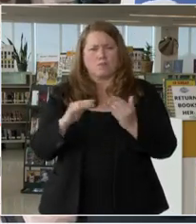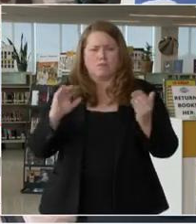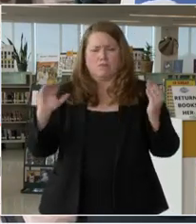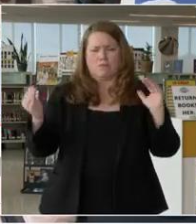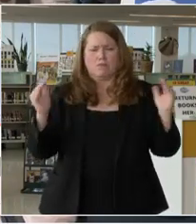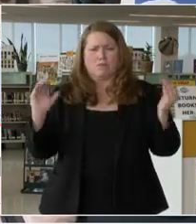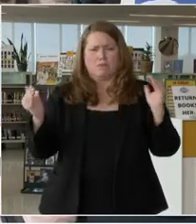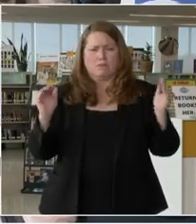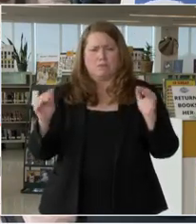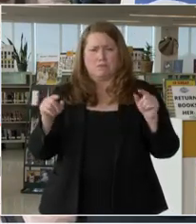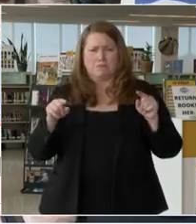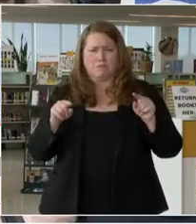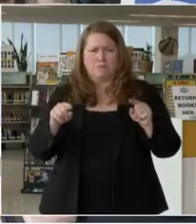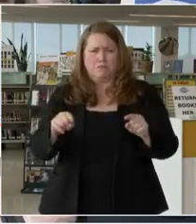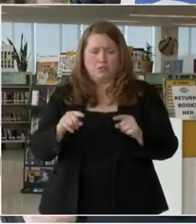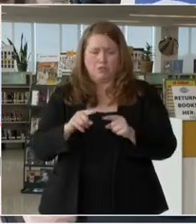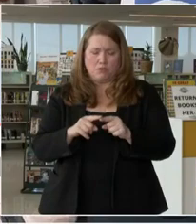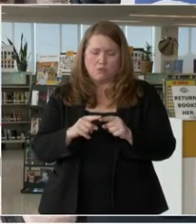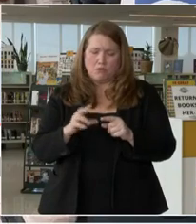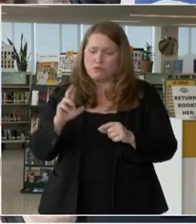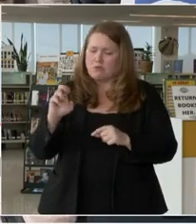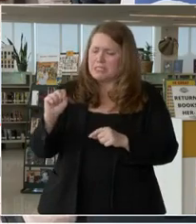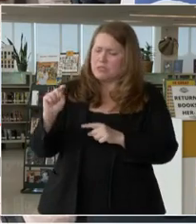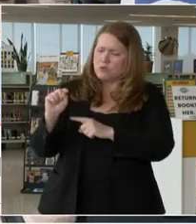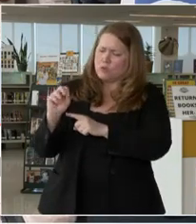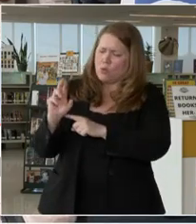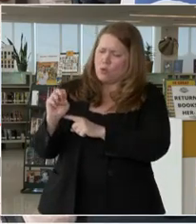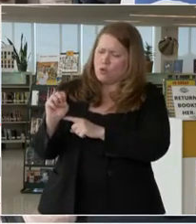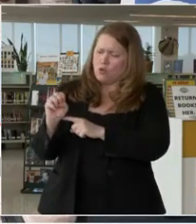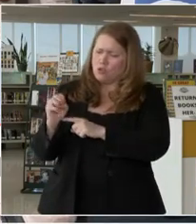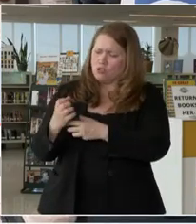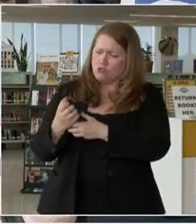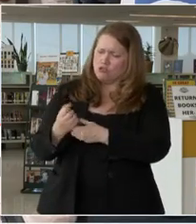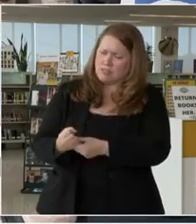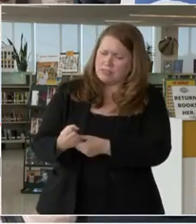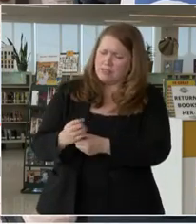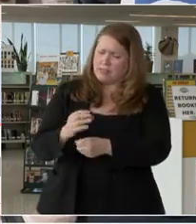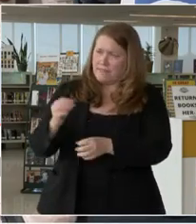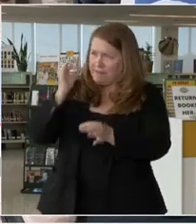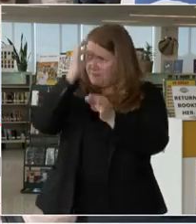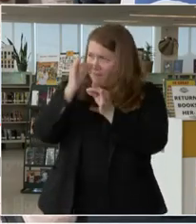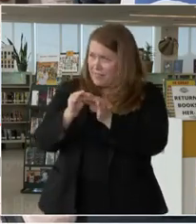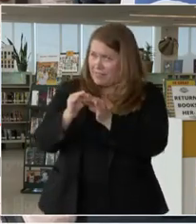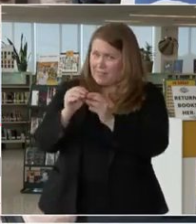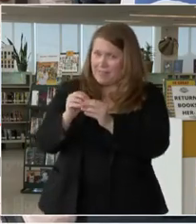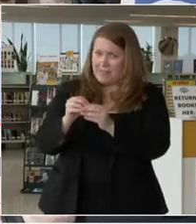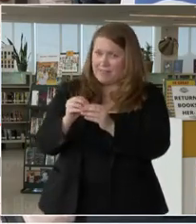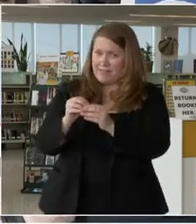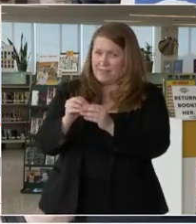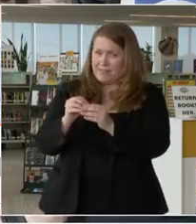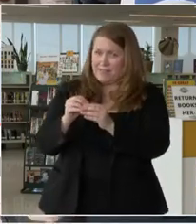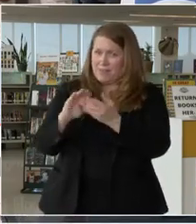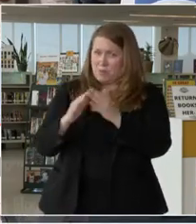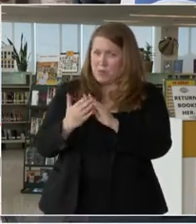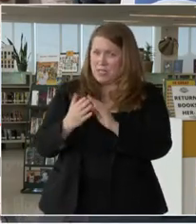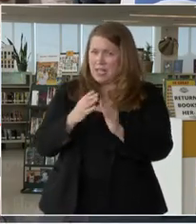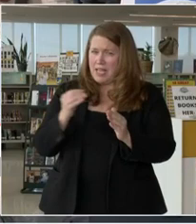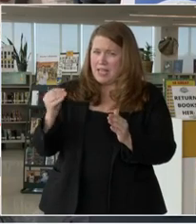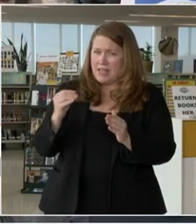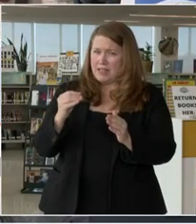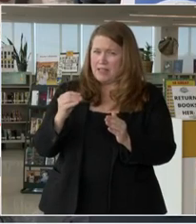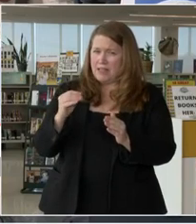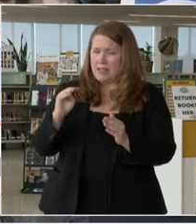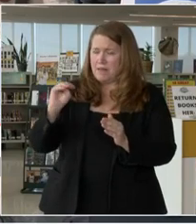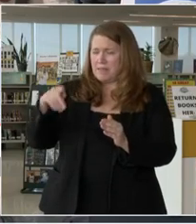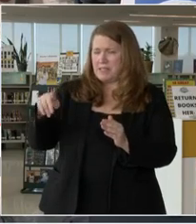worked to restore the trust between the community and MPD that may have eroded over years? Yes, thank